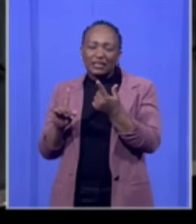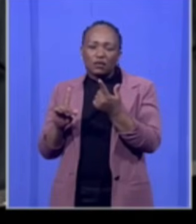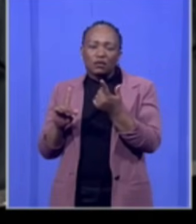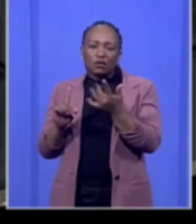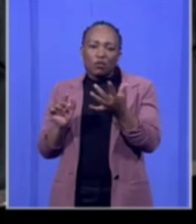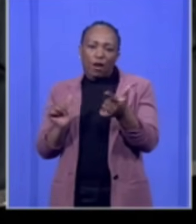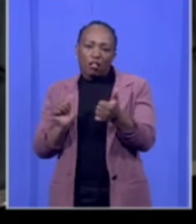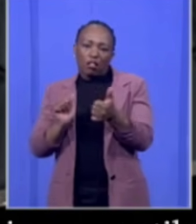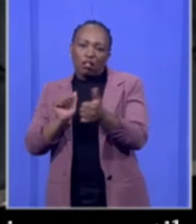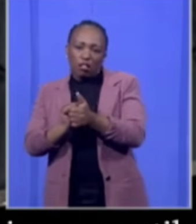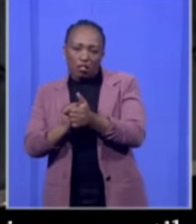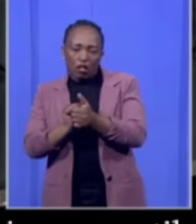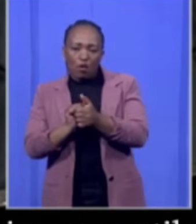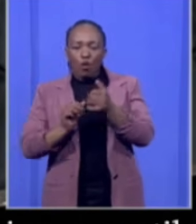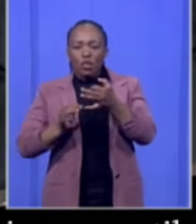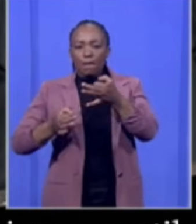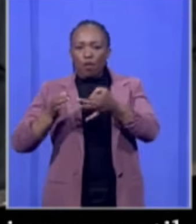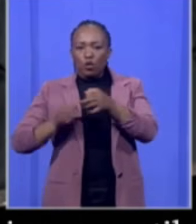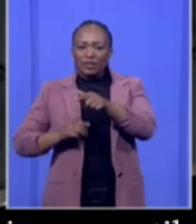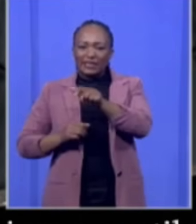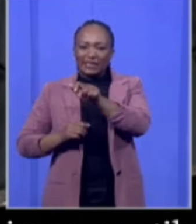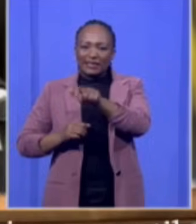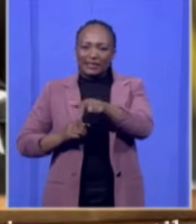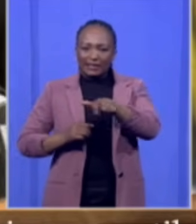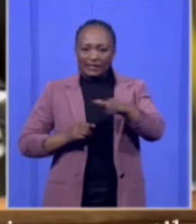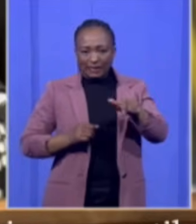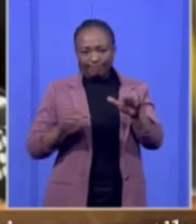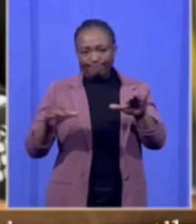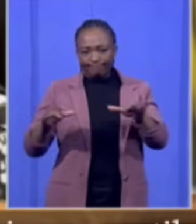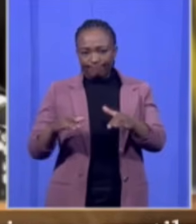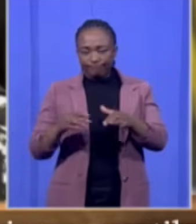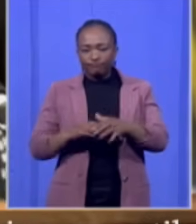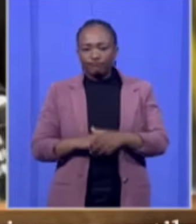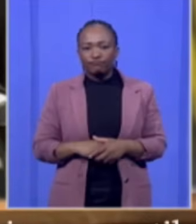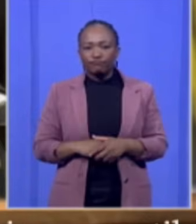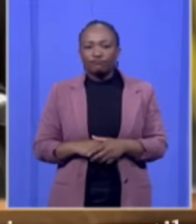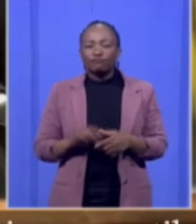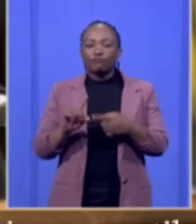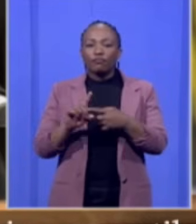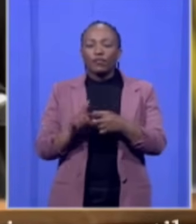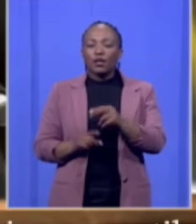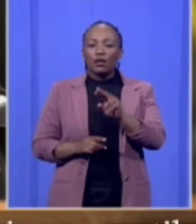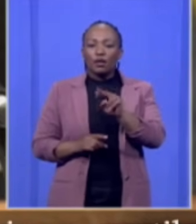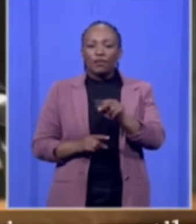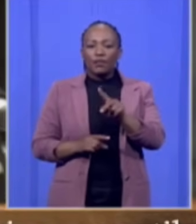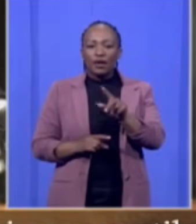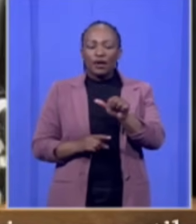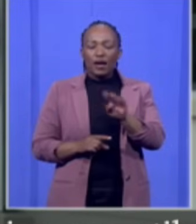associated with some of the politicians within the movement. Nkabane o ile a bitswa ke komiti